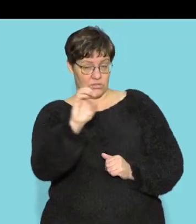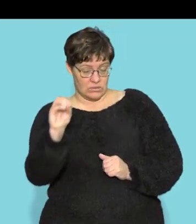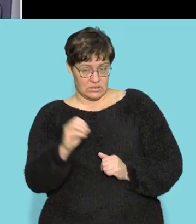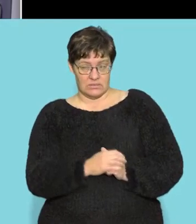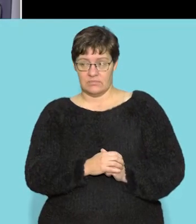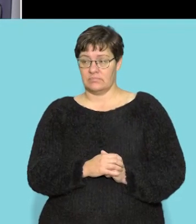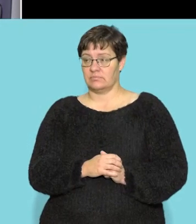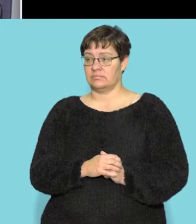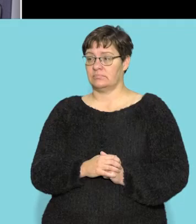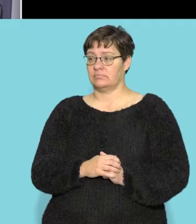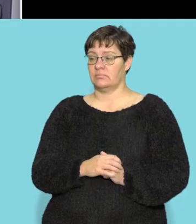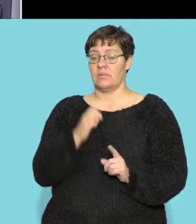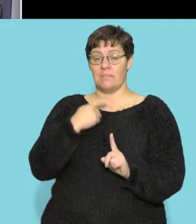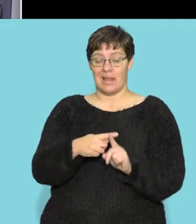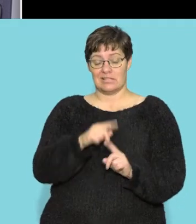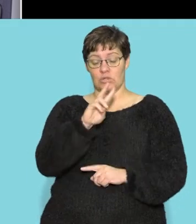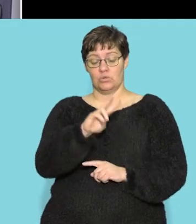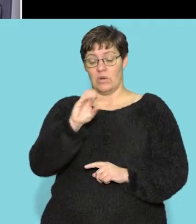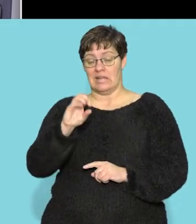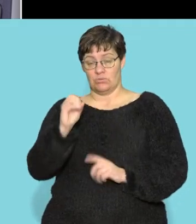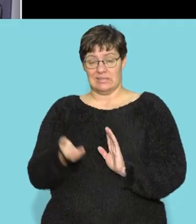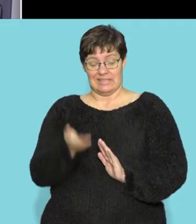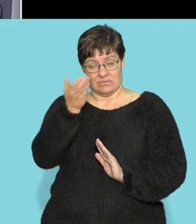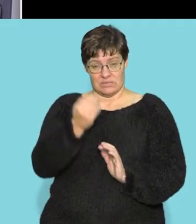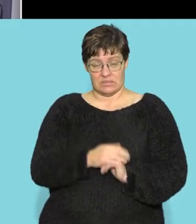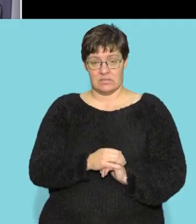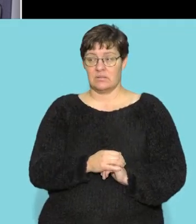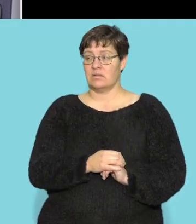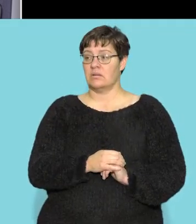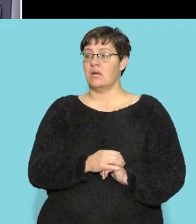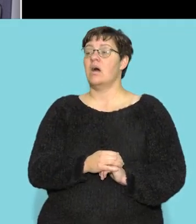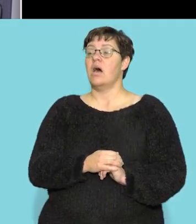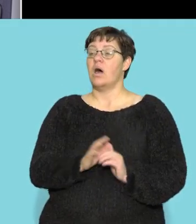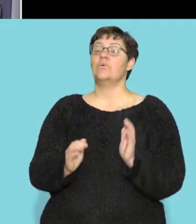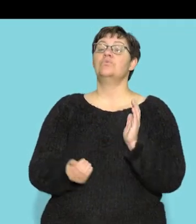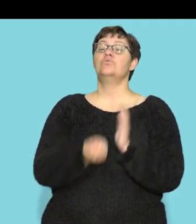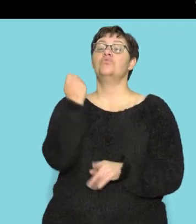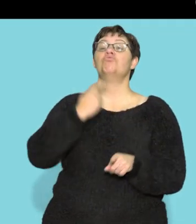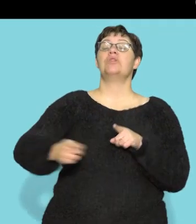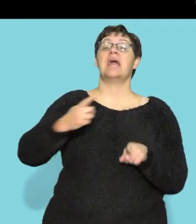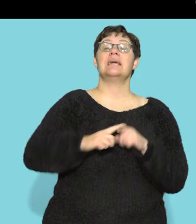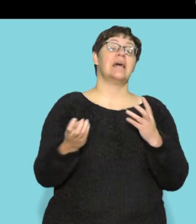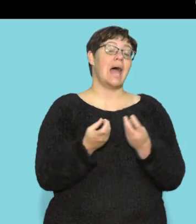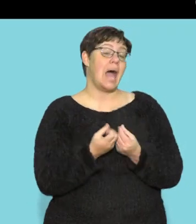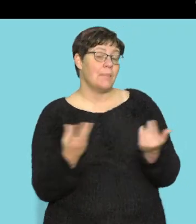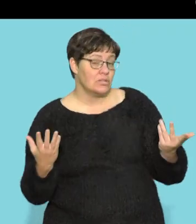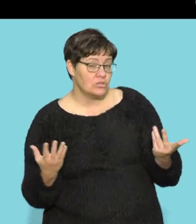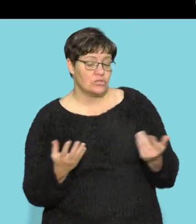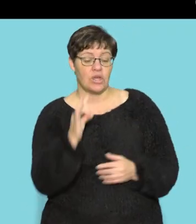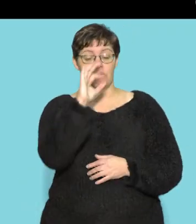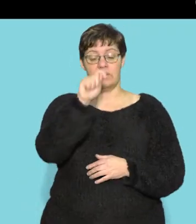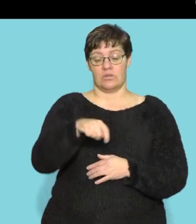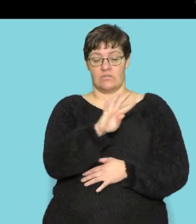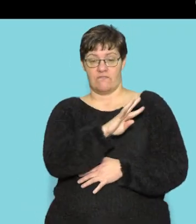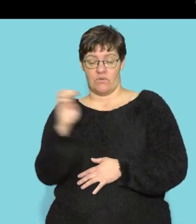we've calculated there, plus the 200 increase, meaning that your new rental will therefore